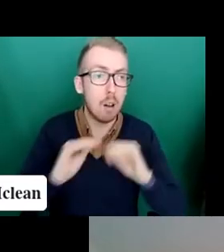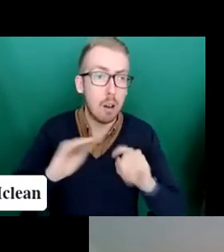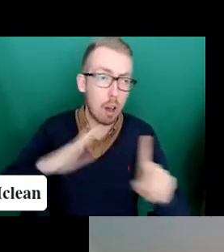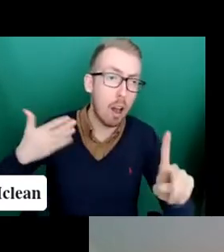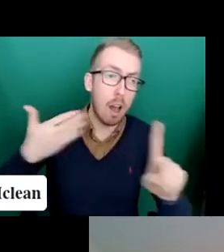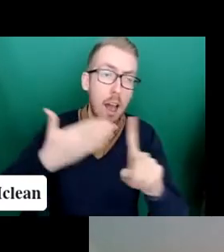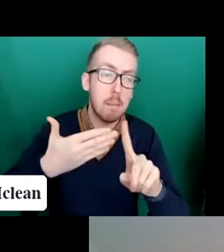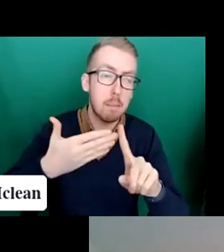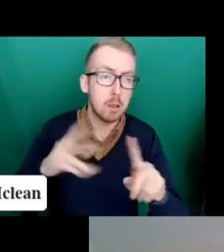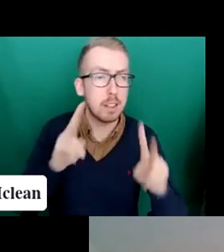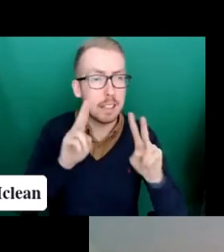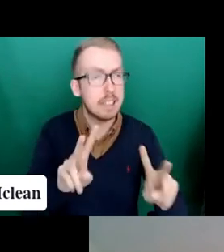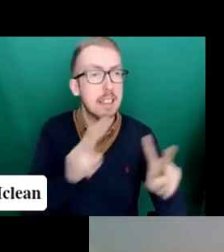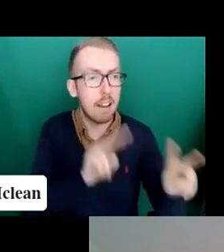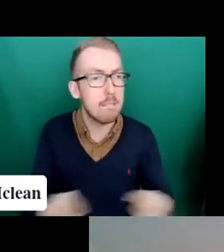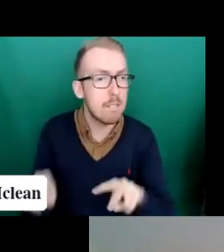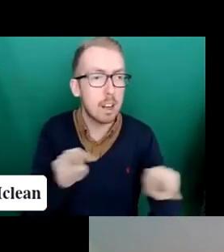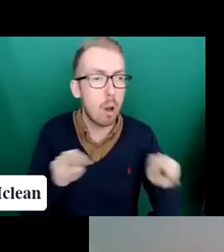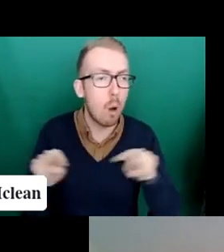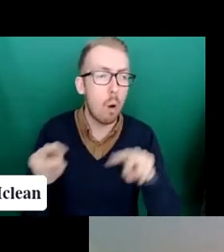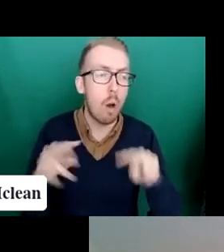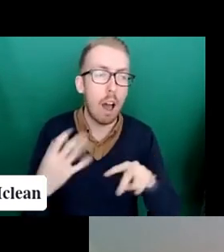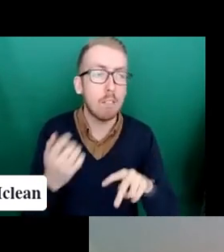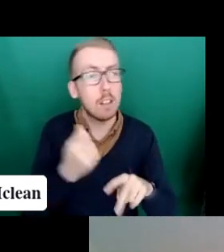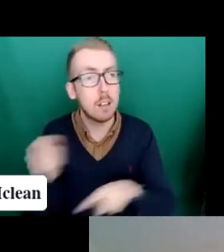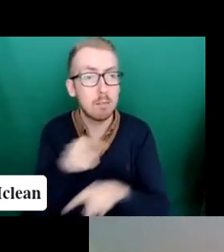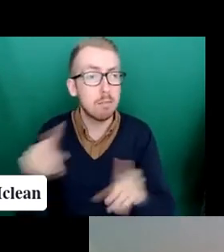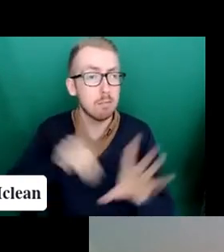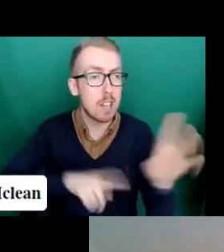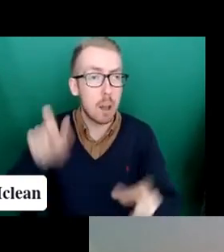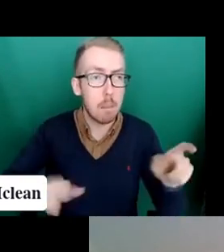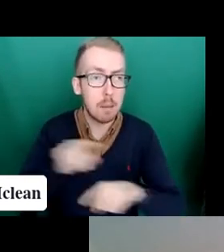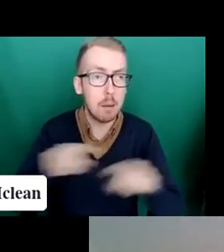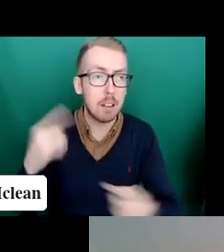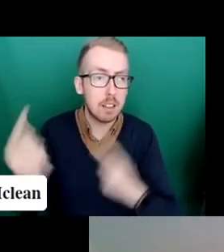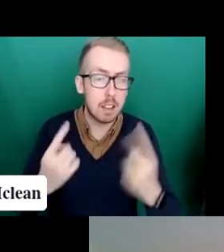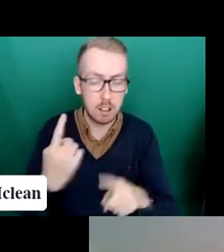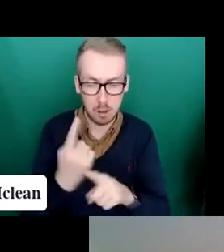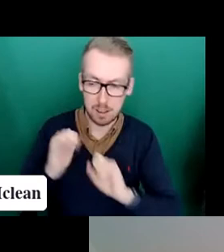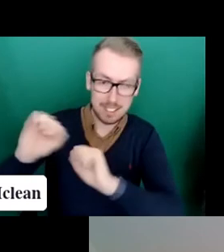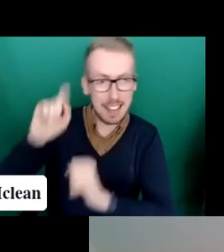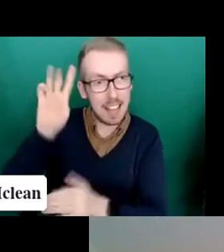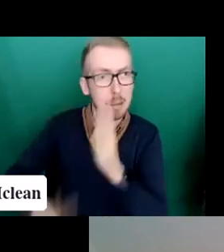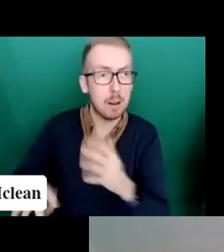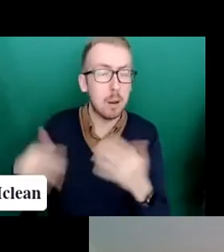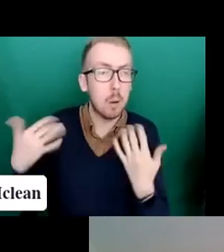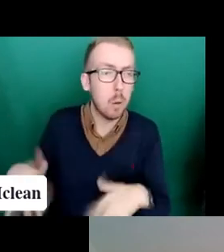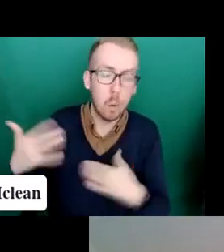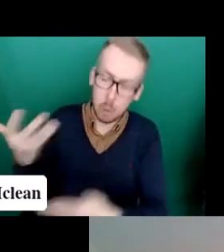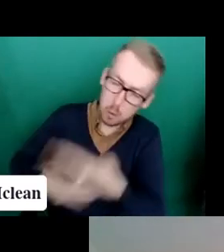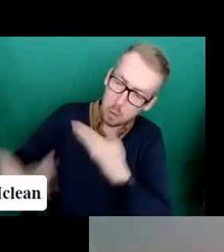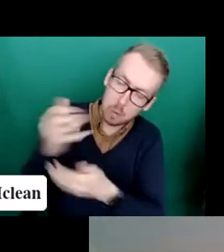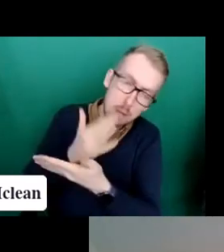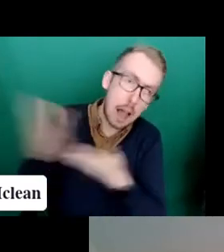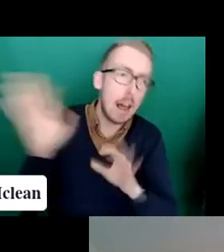video, you'll see some of the young people talking about their experience incredibly articulately and just showing